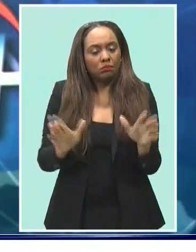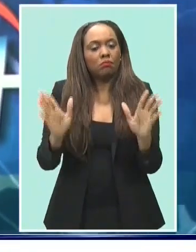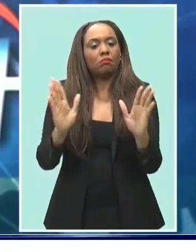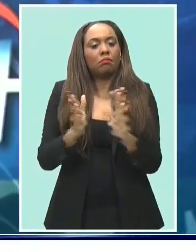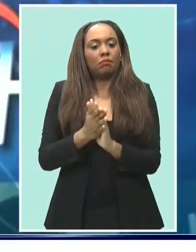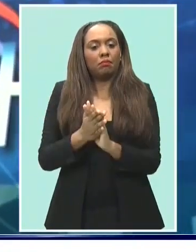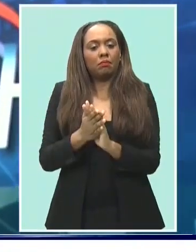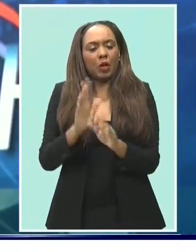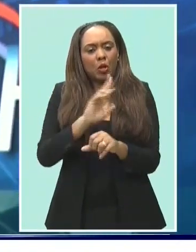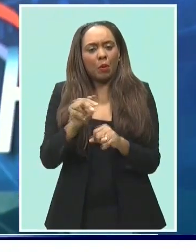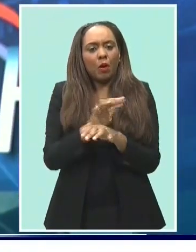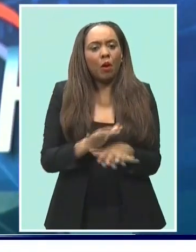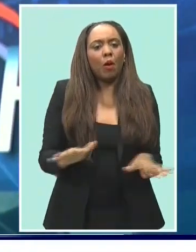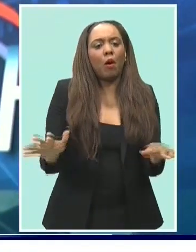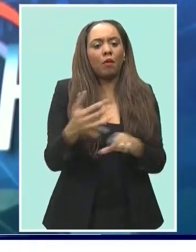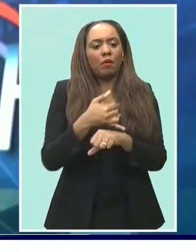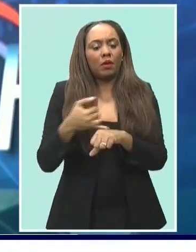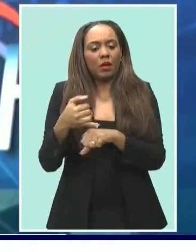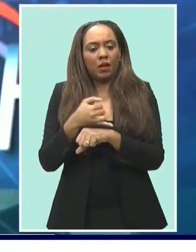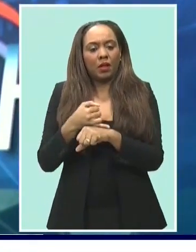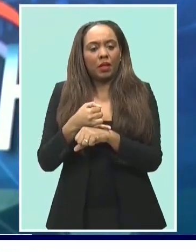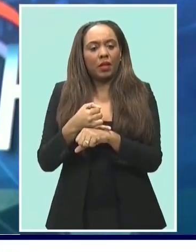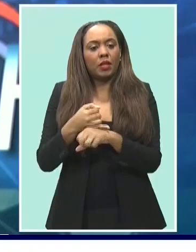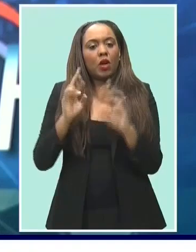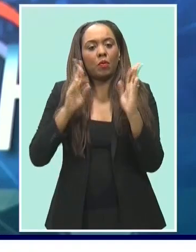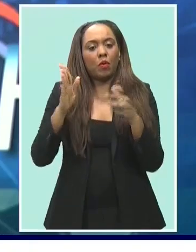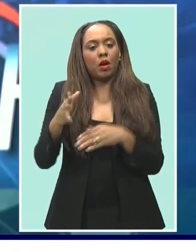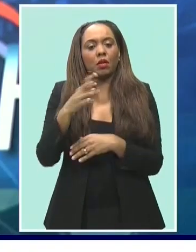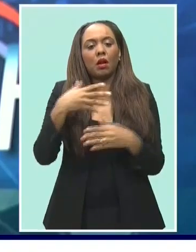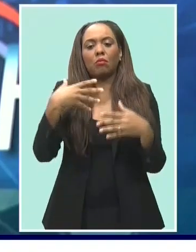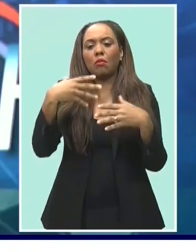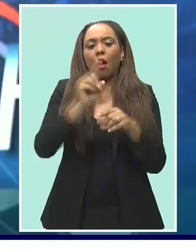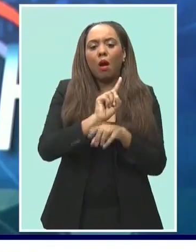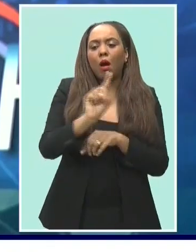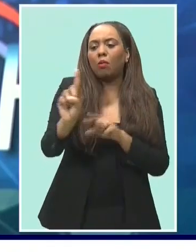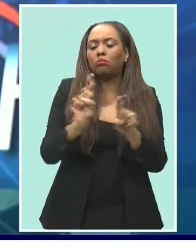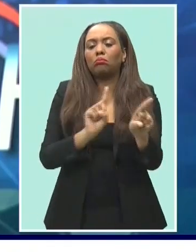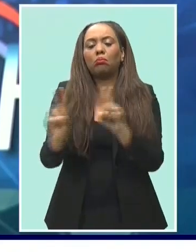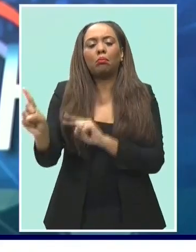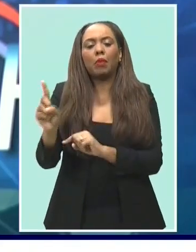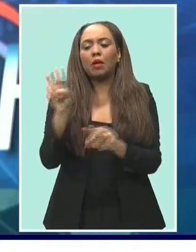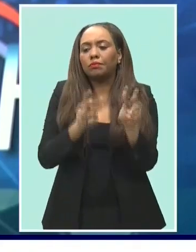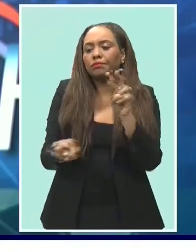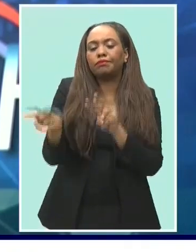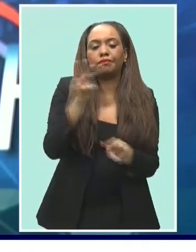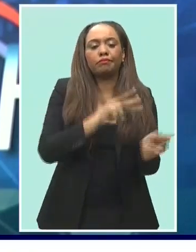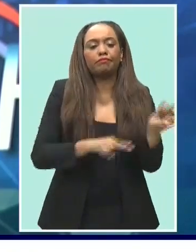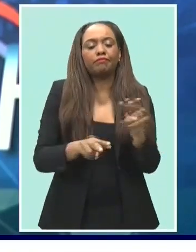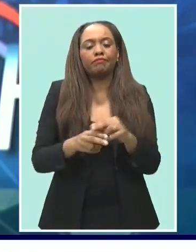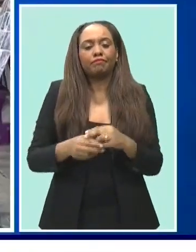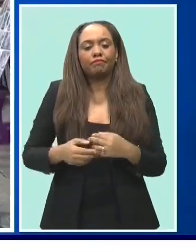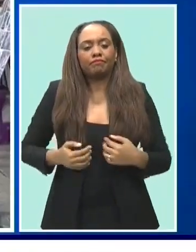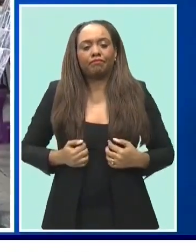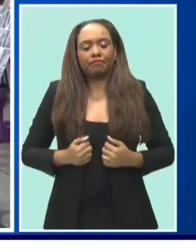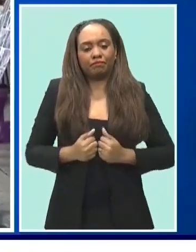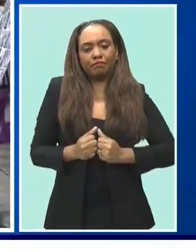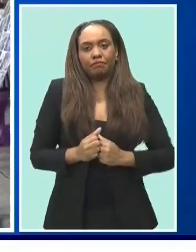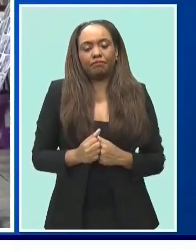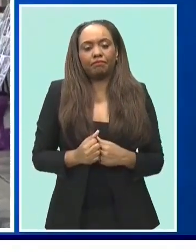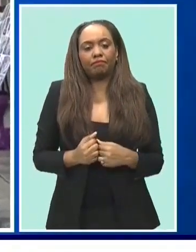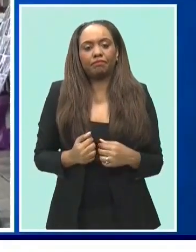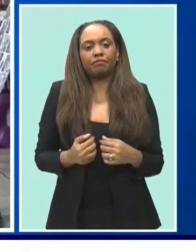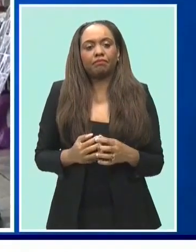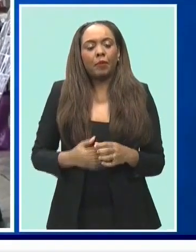across the island. Our Rianne Phillips has been making the rounds and tells us more in this report. The majority of establishments